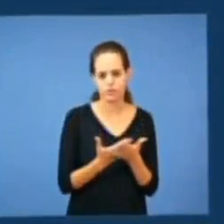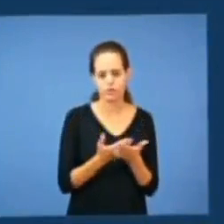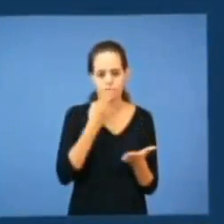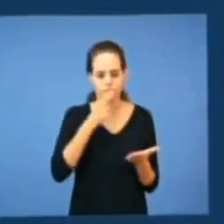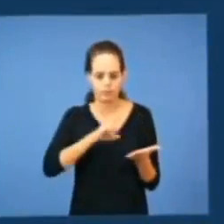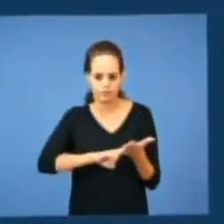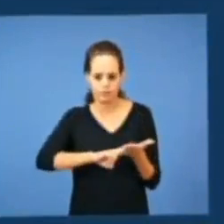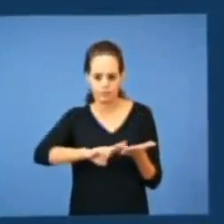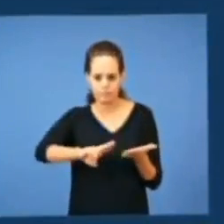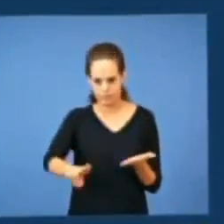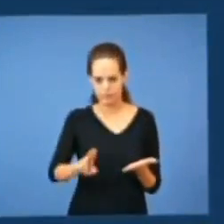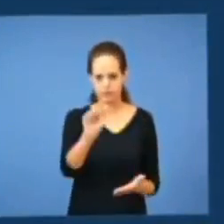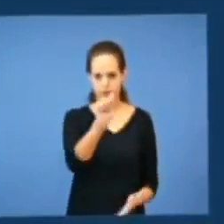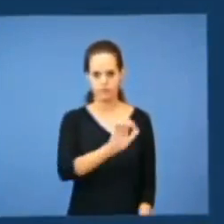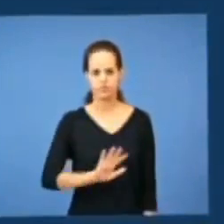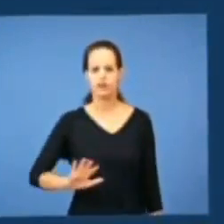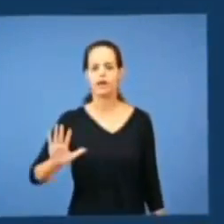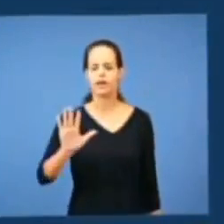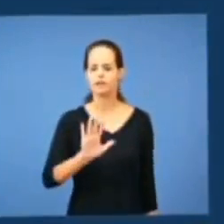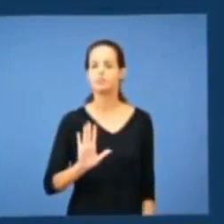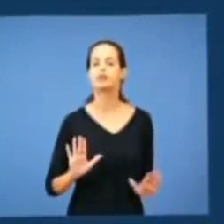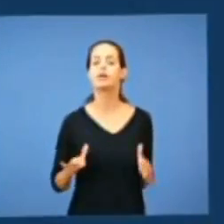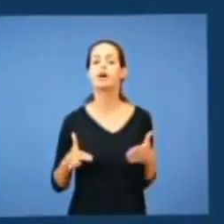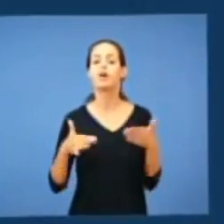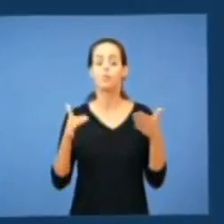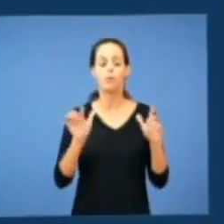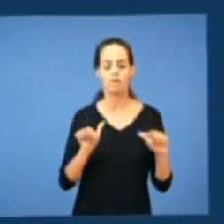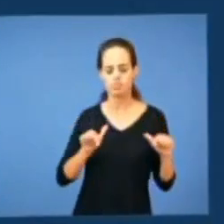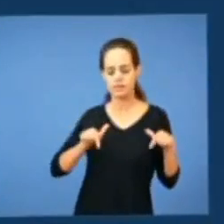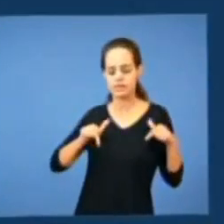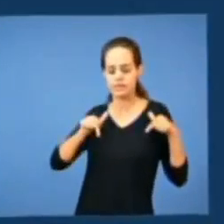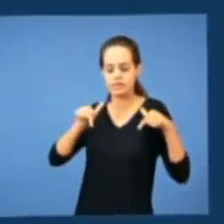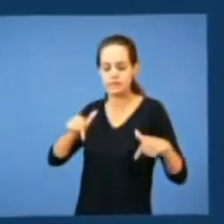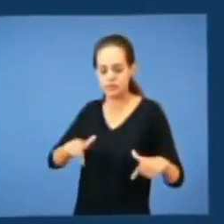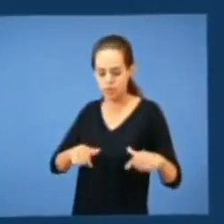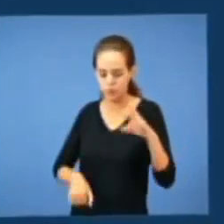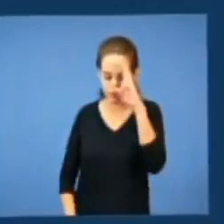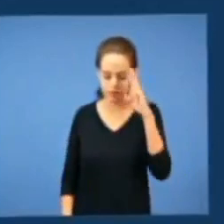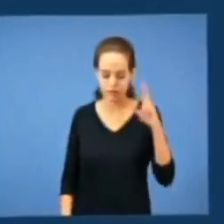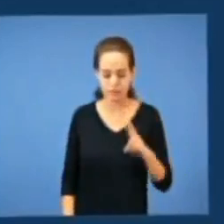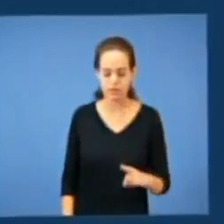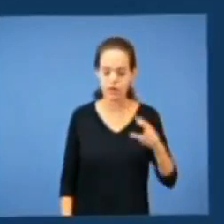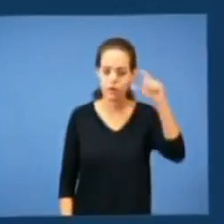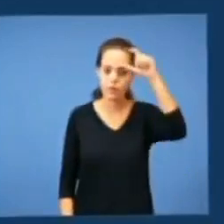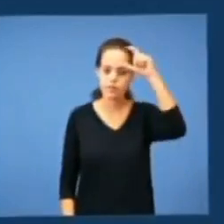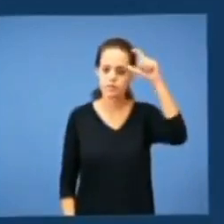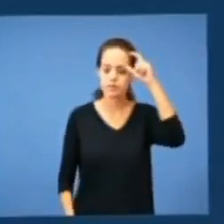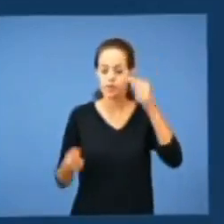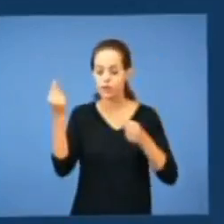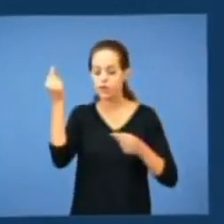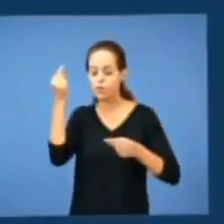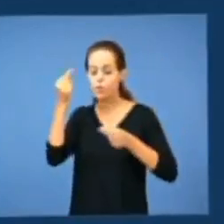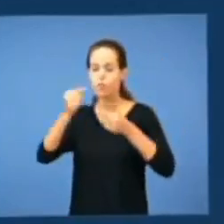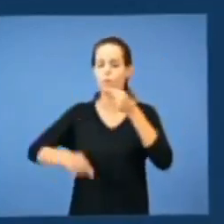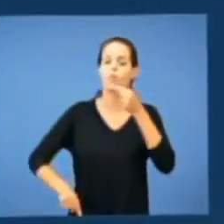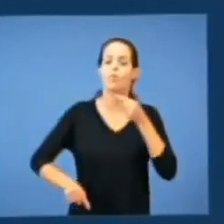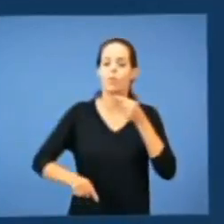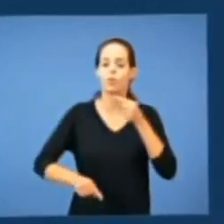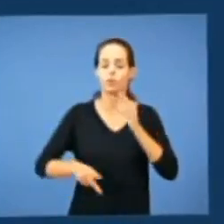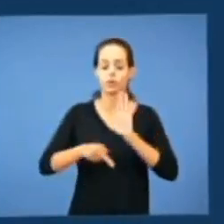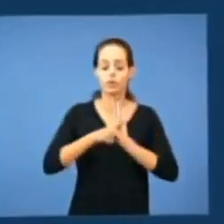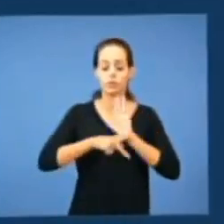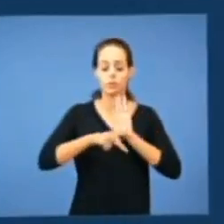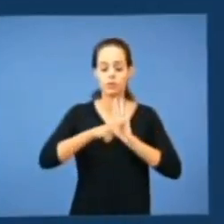here's the question. What was the reaction of the world, the flesh, and the enemy of all souls to the project